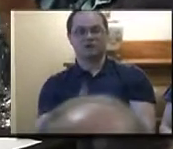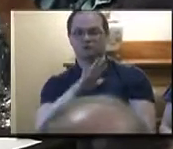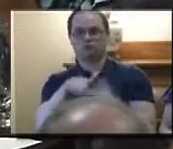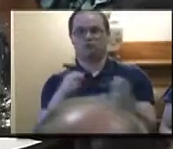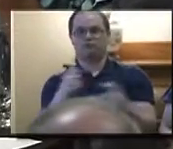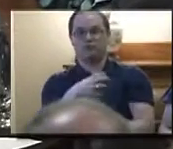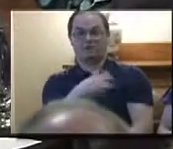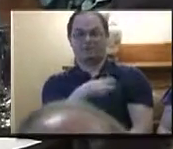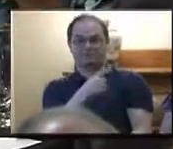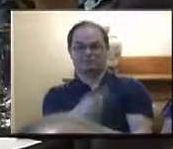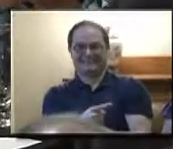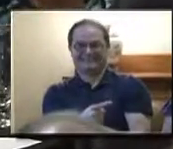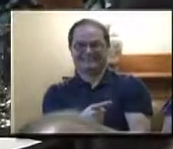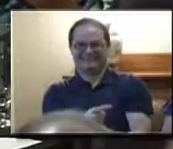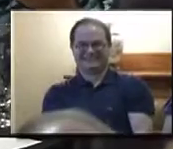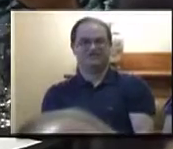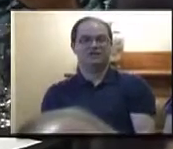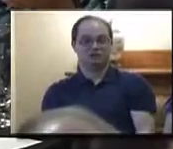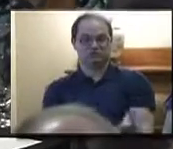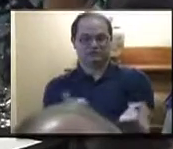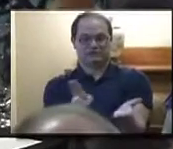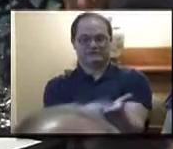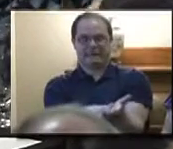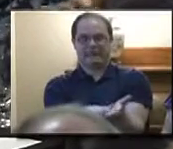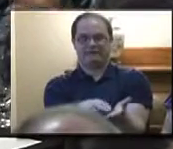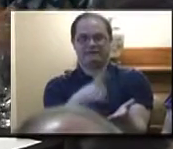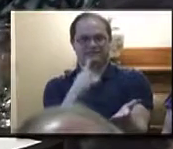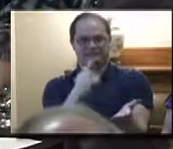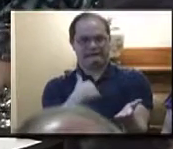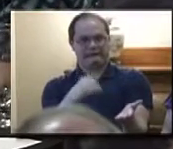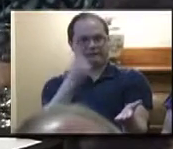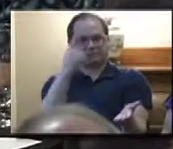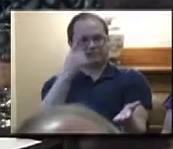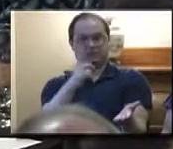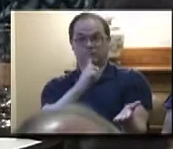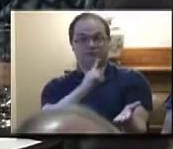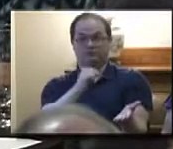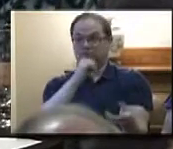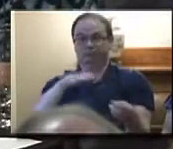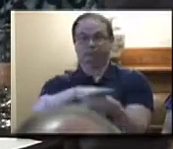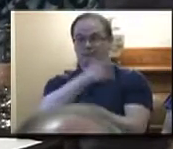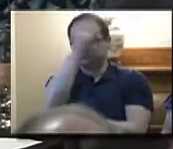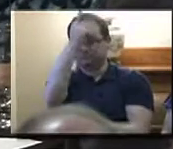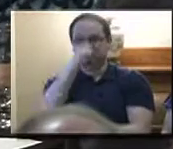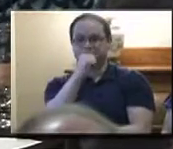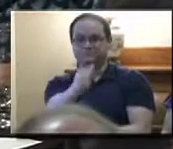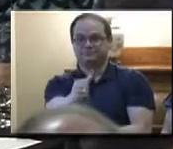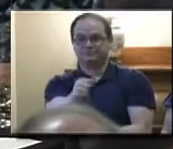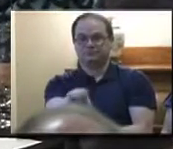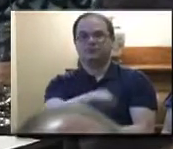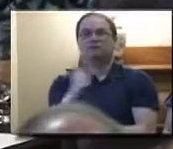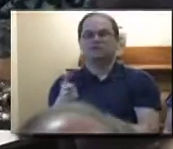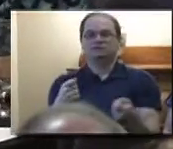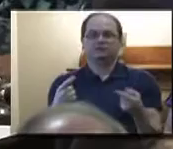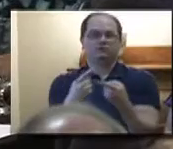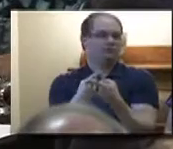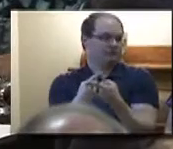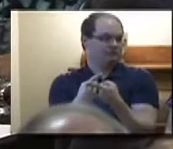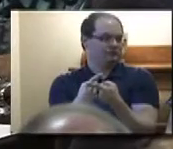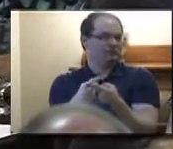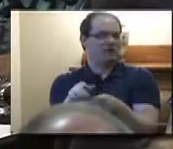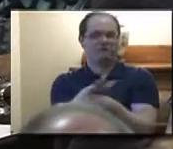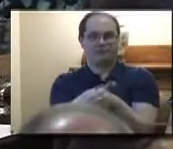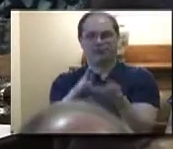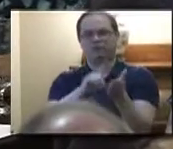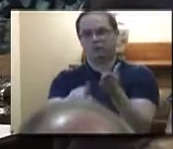of policemen, right? So they sign their name saying they understand it when they really don't. And so that's another area of